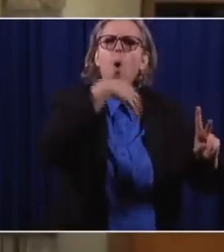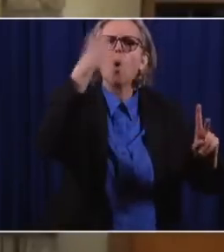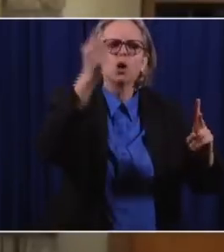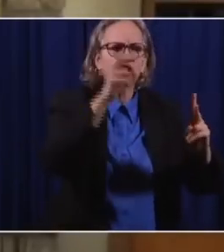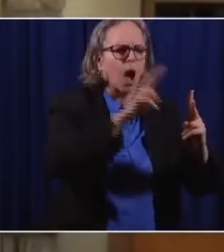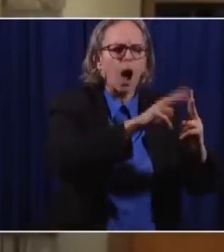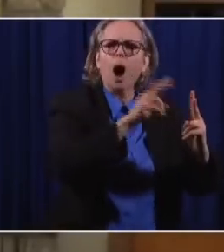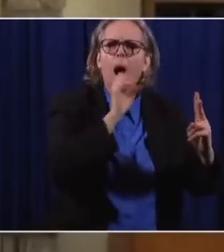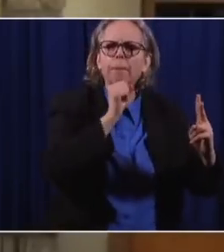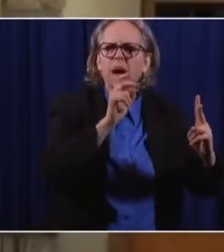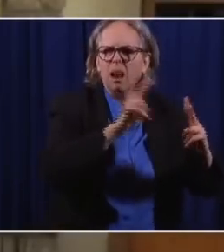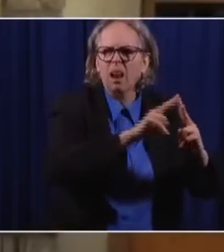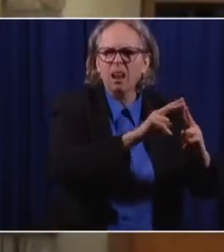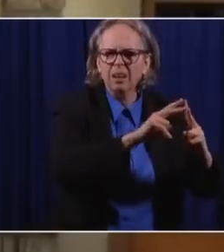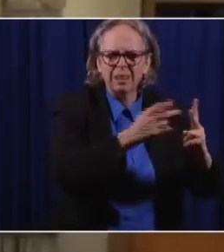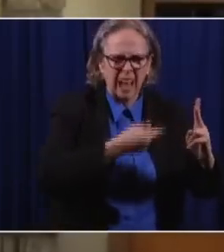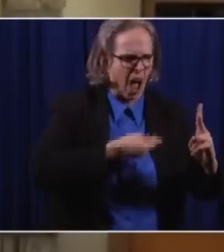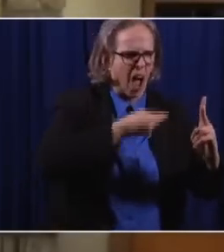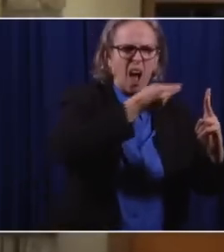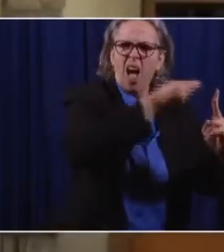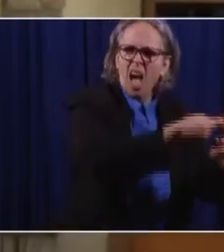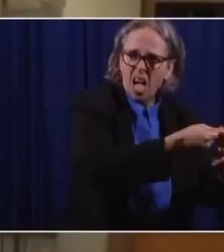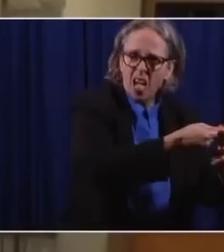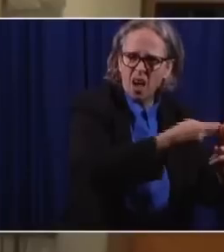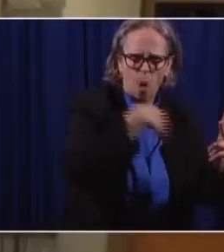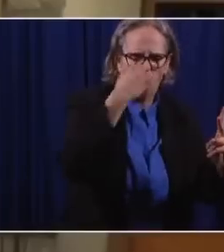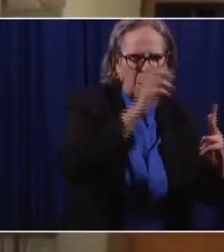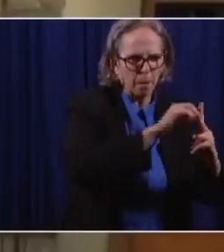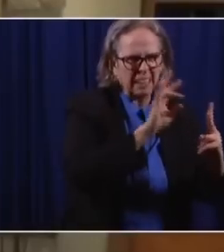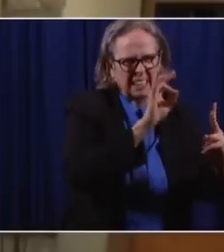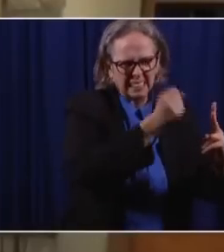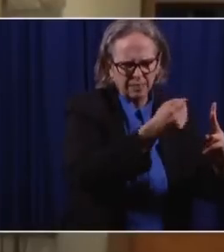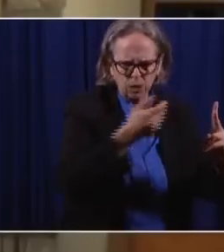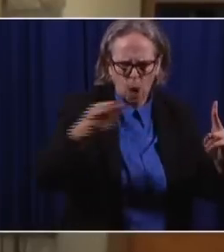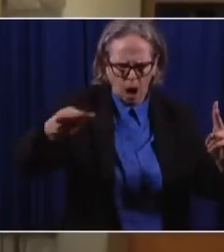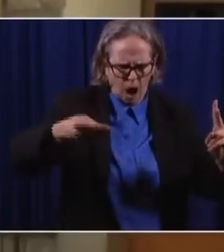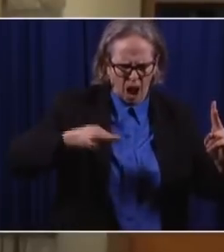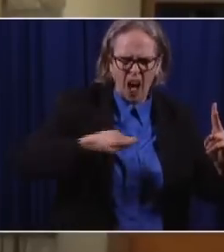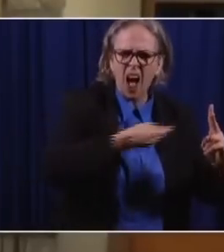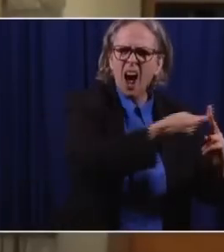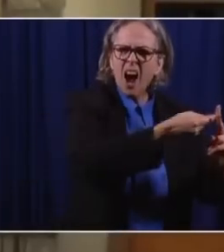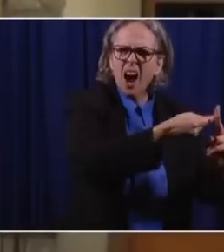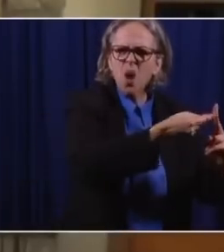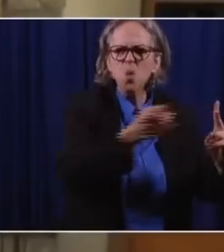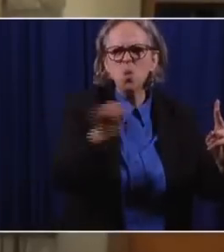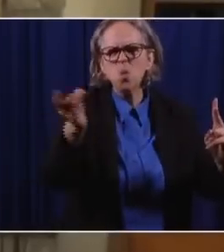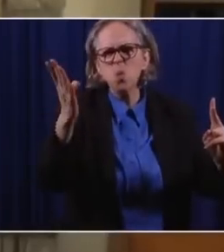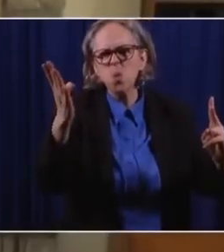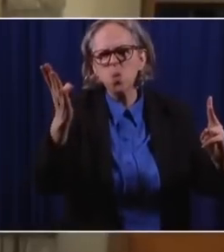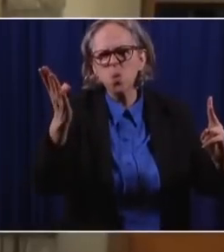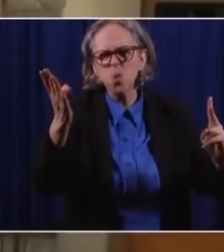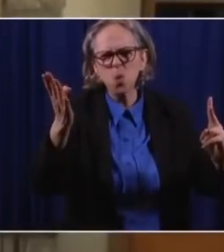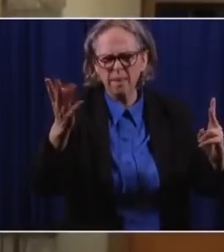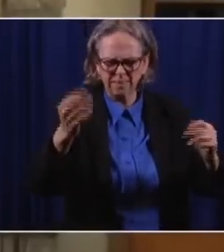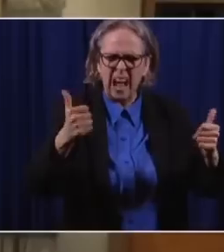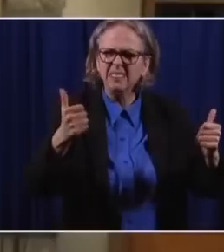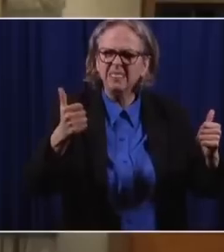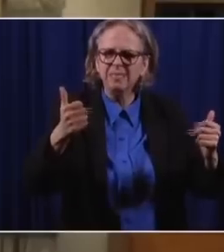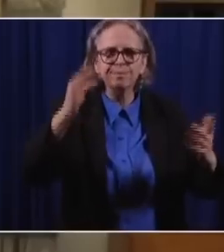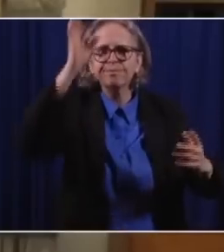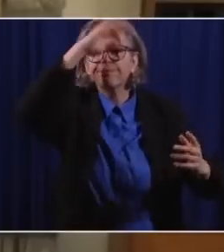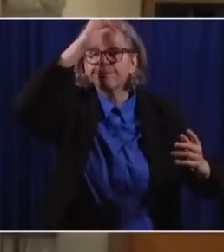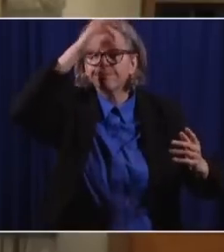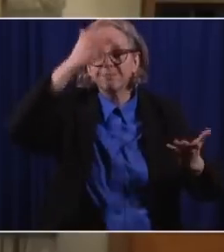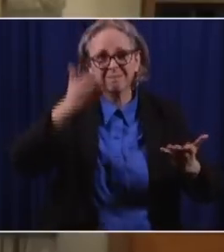80s have it. So you can just see it just passes from one person to another to another. Another